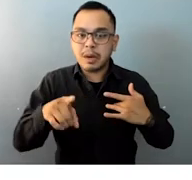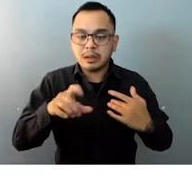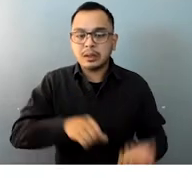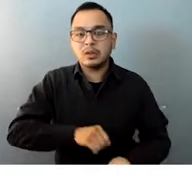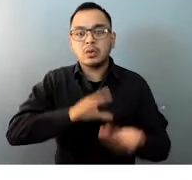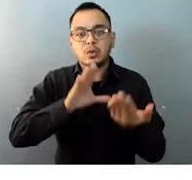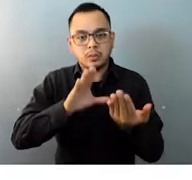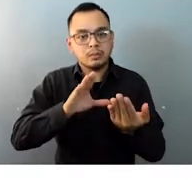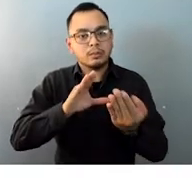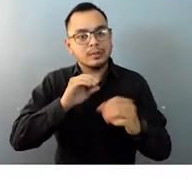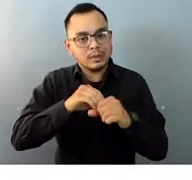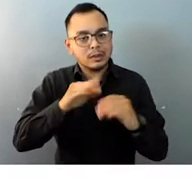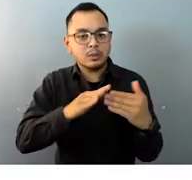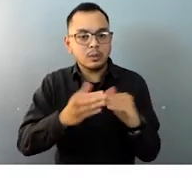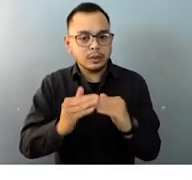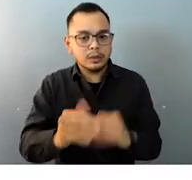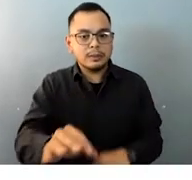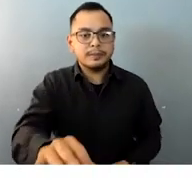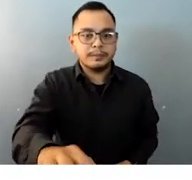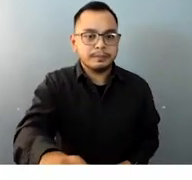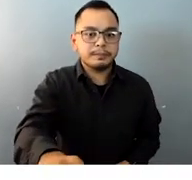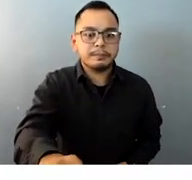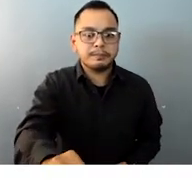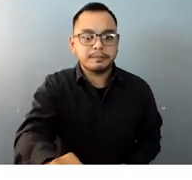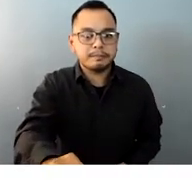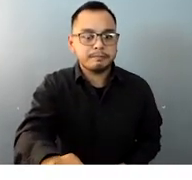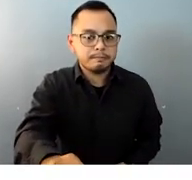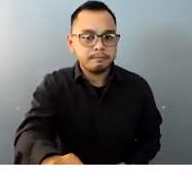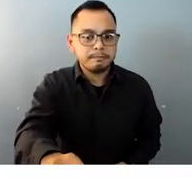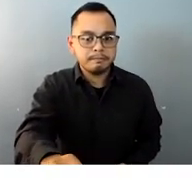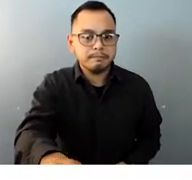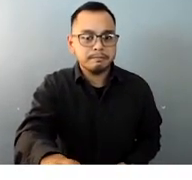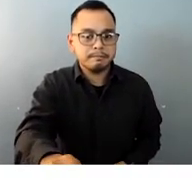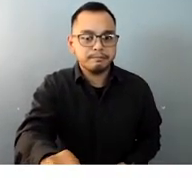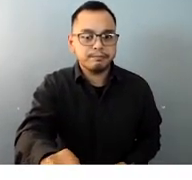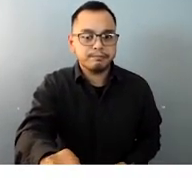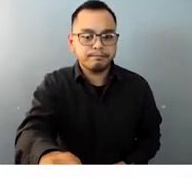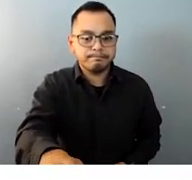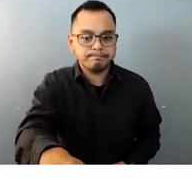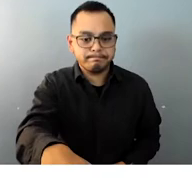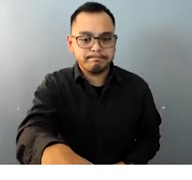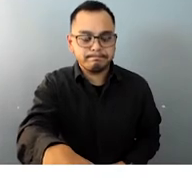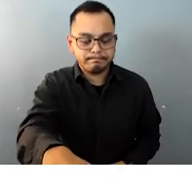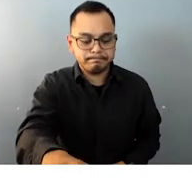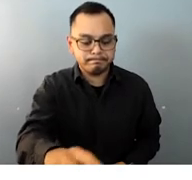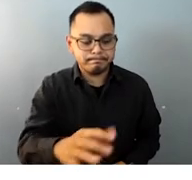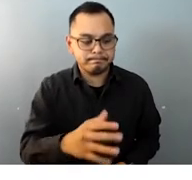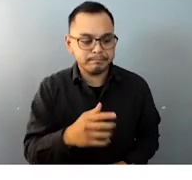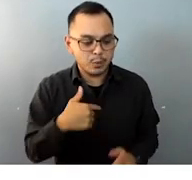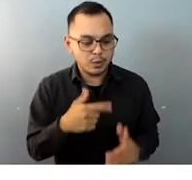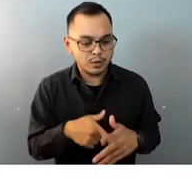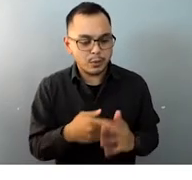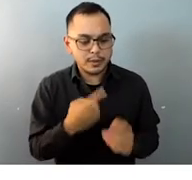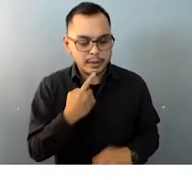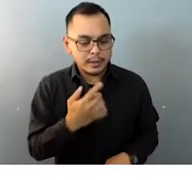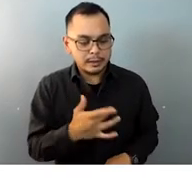are concerned about and need to be acknowledged and addressed in our communities. Can I just start by saying I